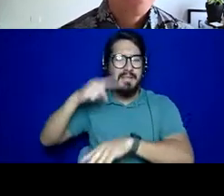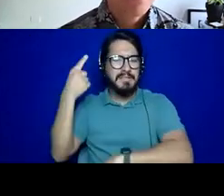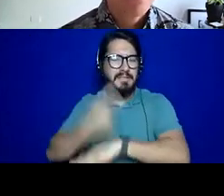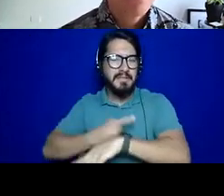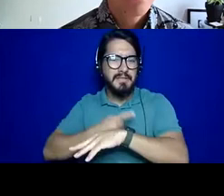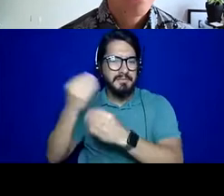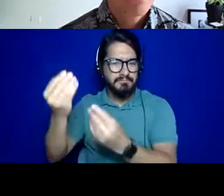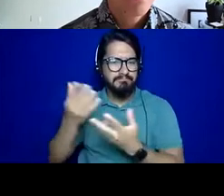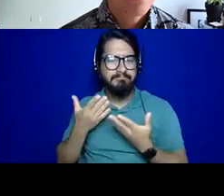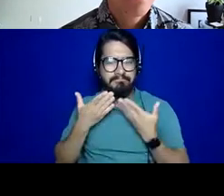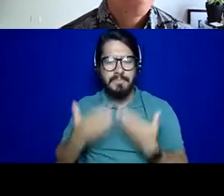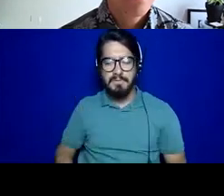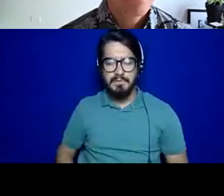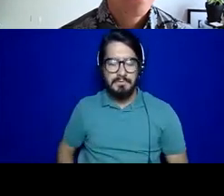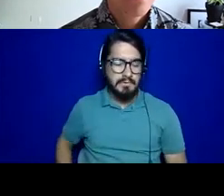Thanks.